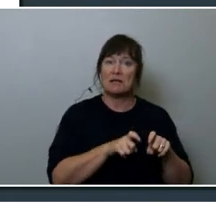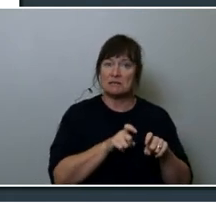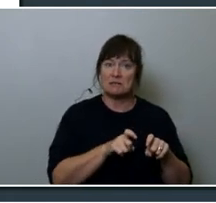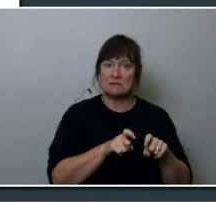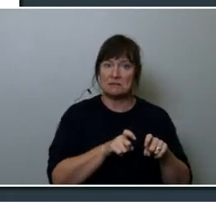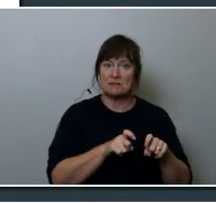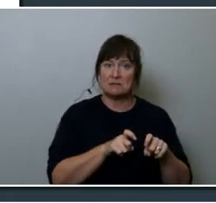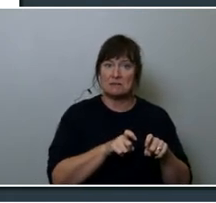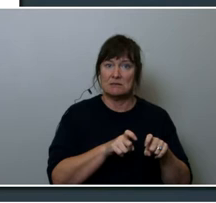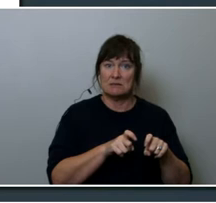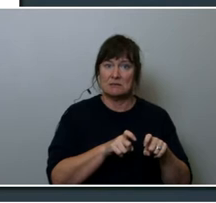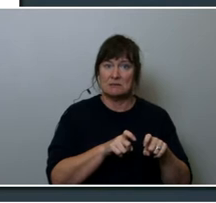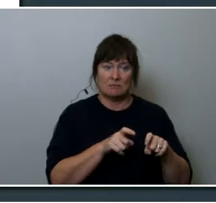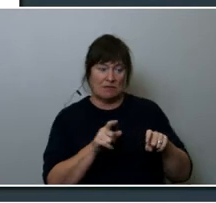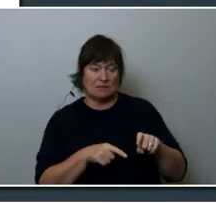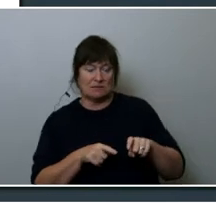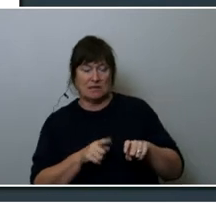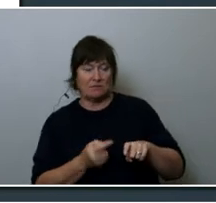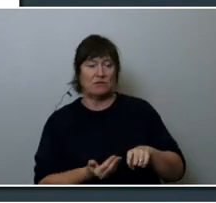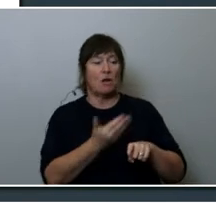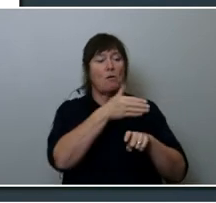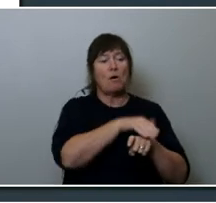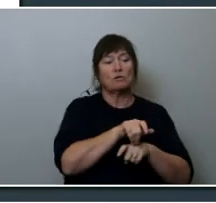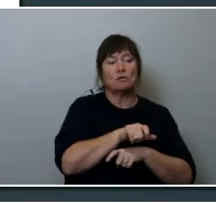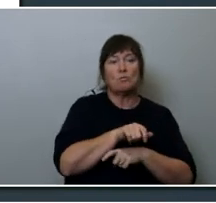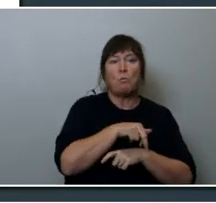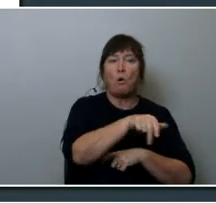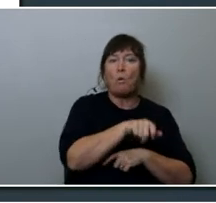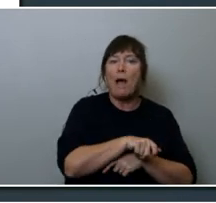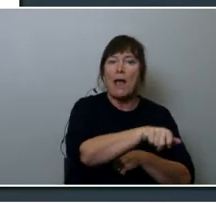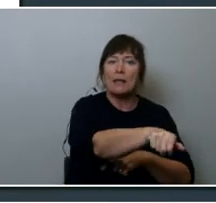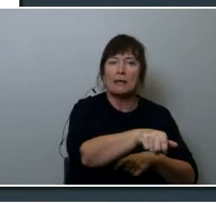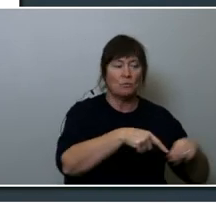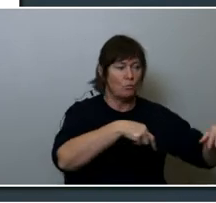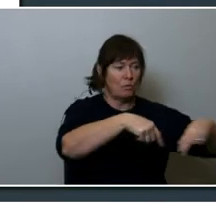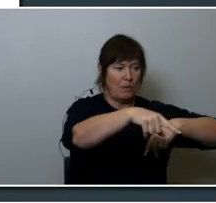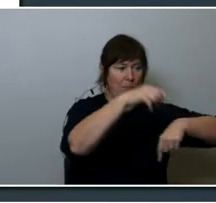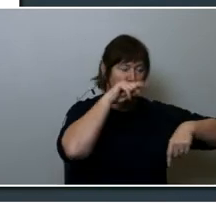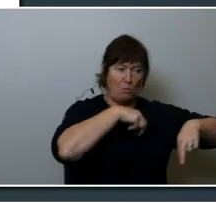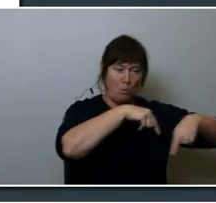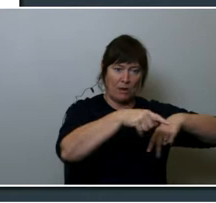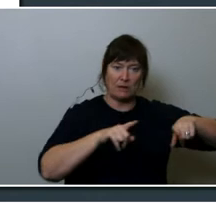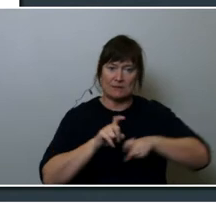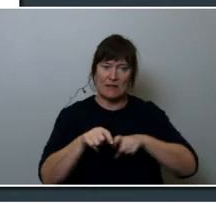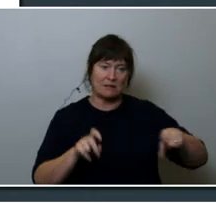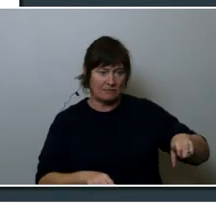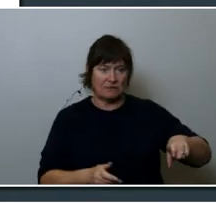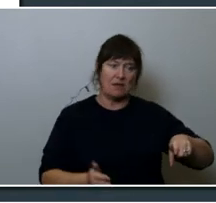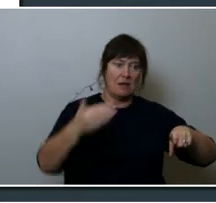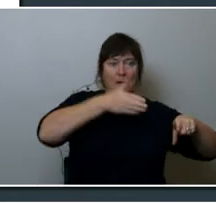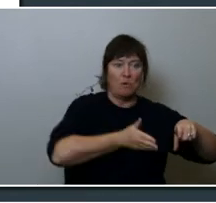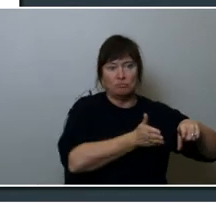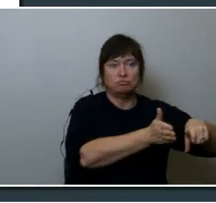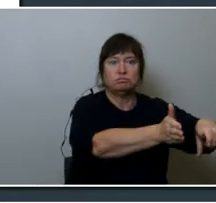and ride alongside pedestrians using that path. Our last problem is there's minimal